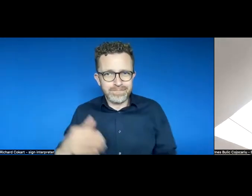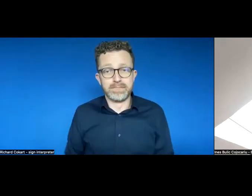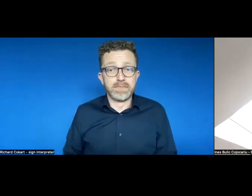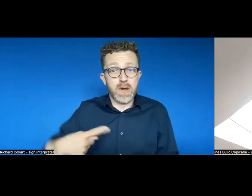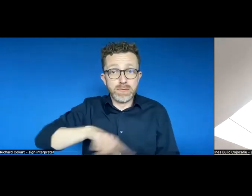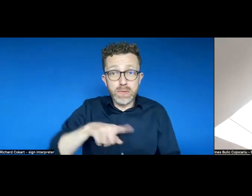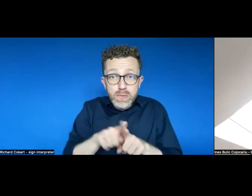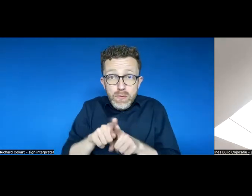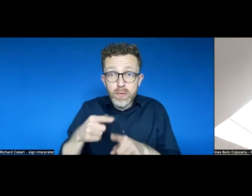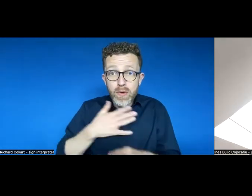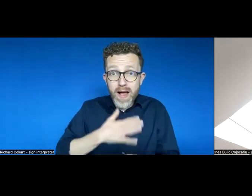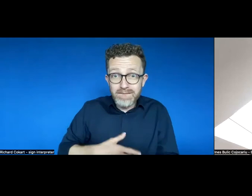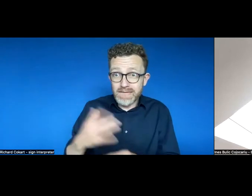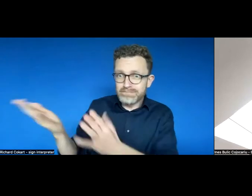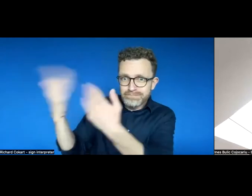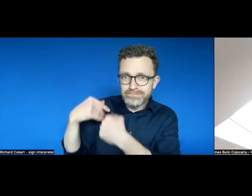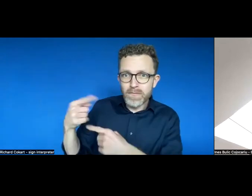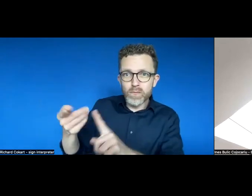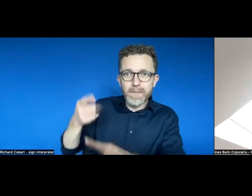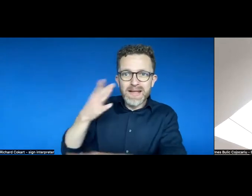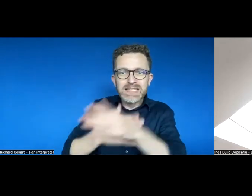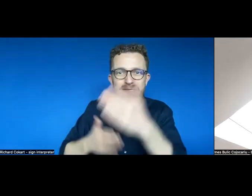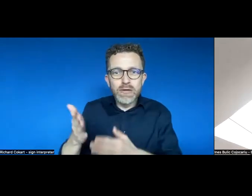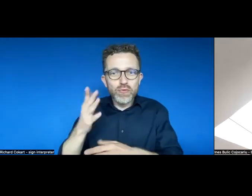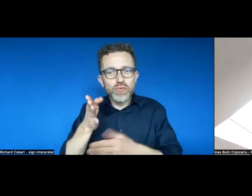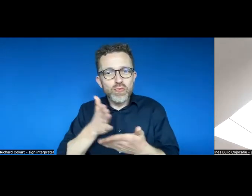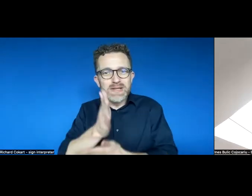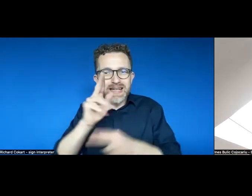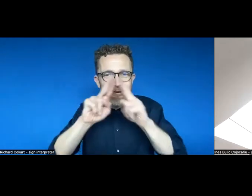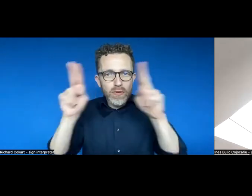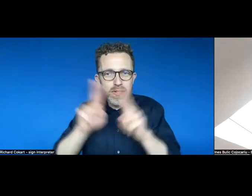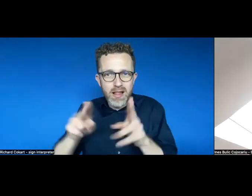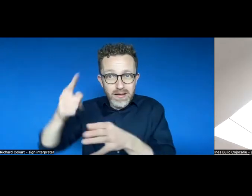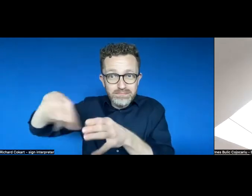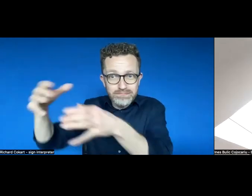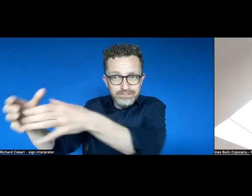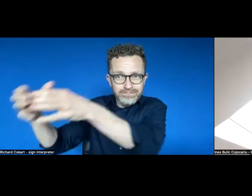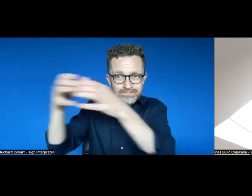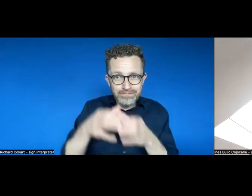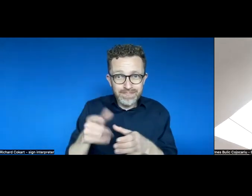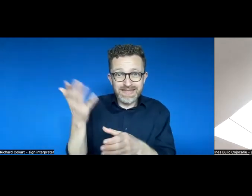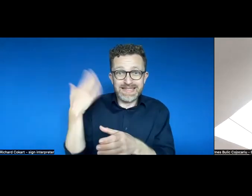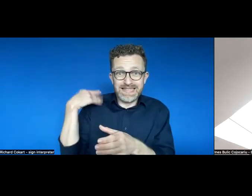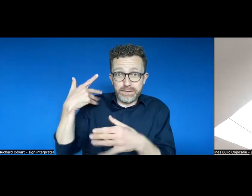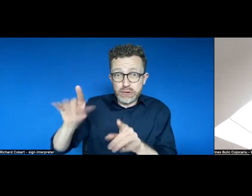be seeing some video footage from their mission, and we will, of course, be hearing from other speakers working